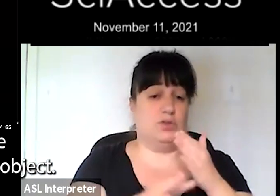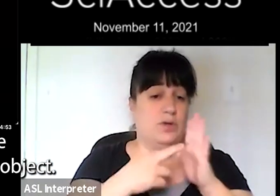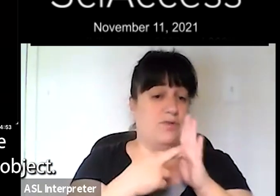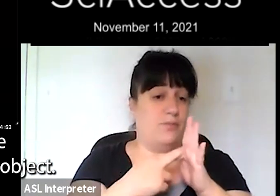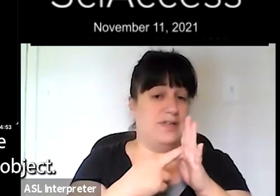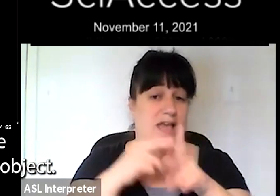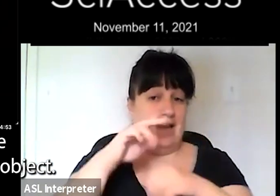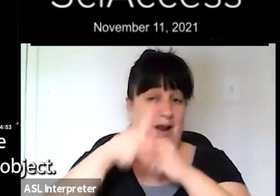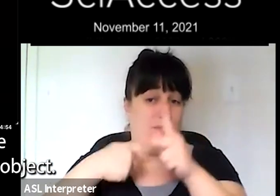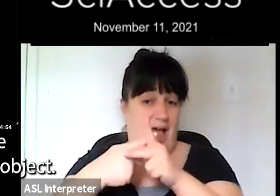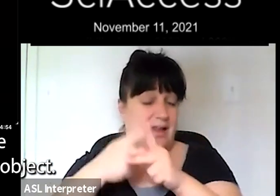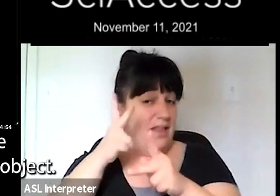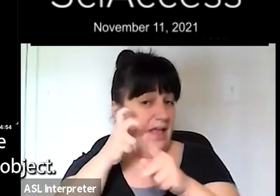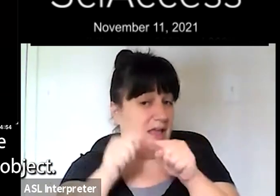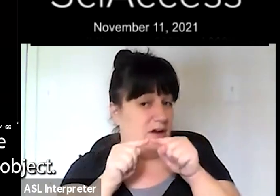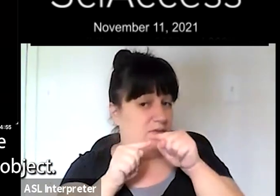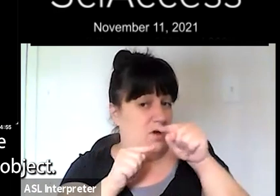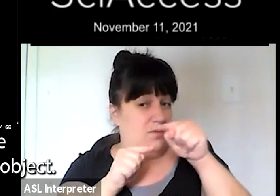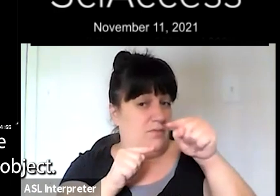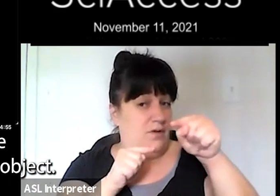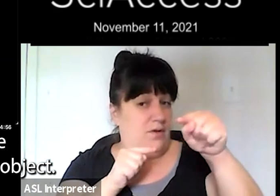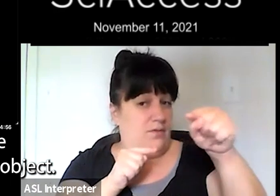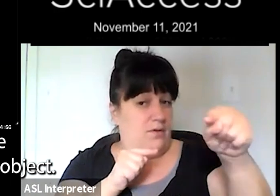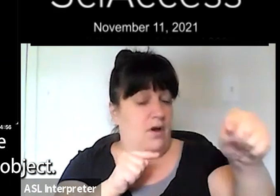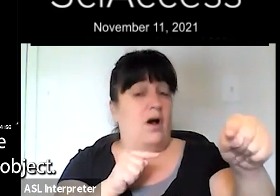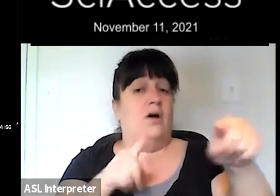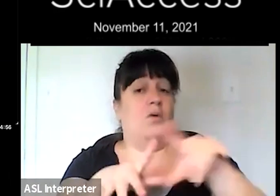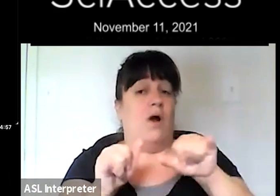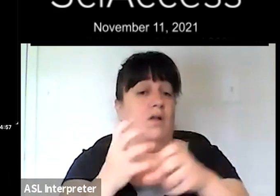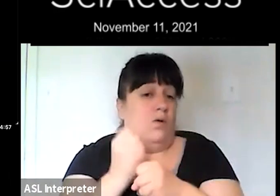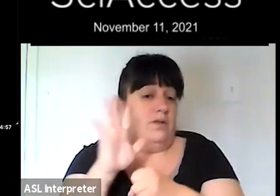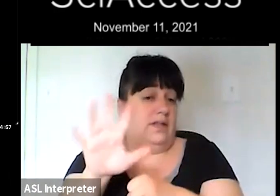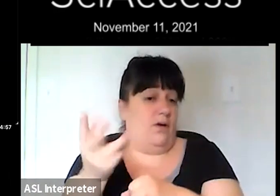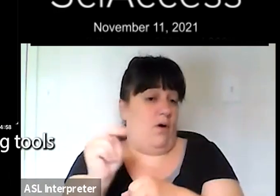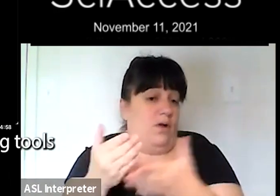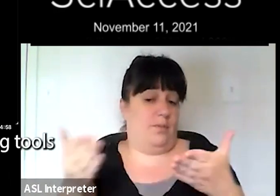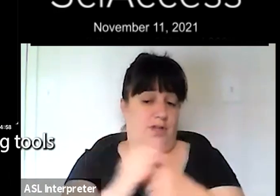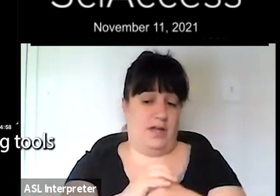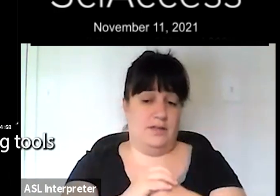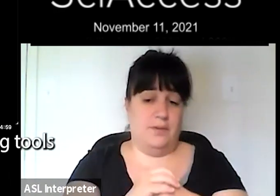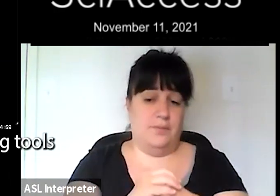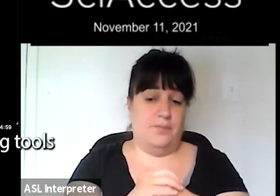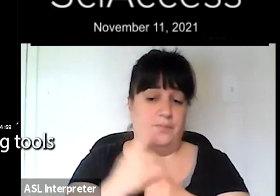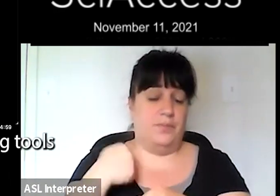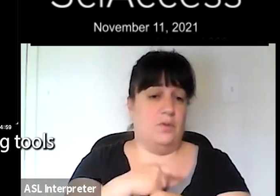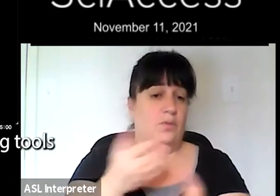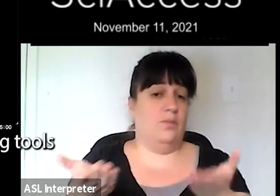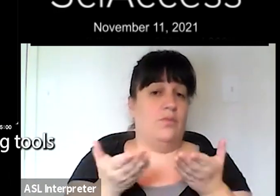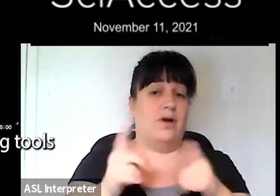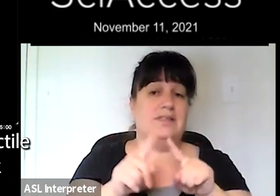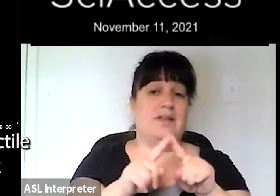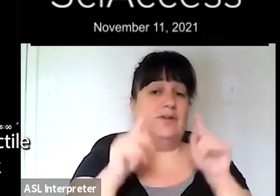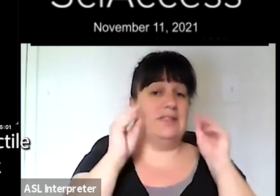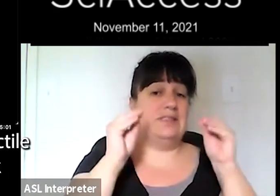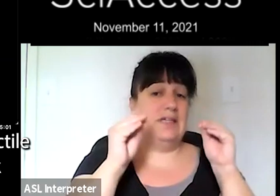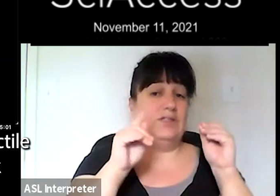they could hear the distance increase while holding their own object. We also brought different teaching tools with